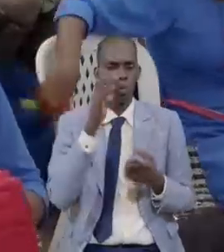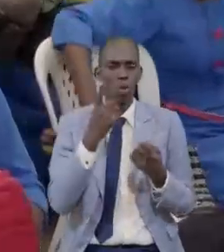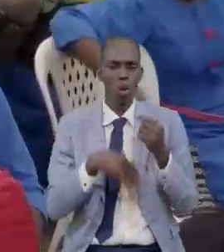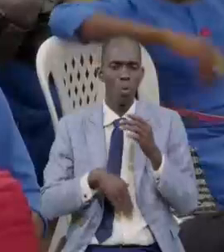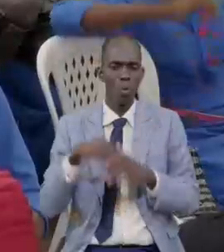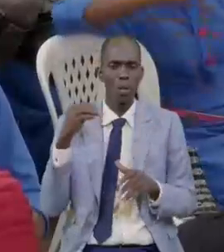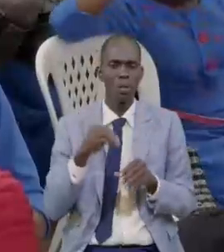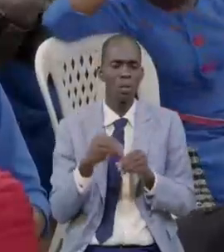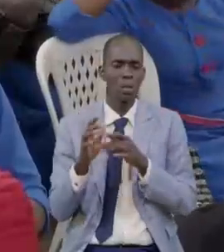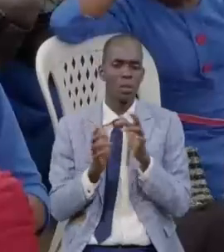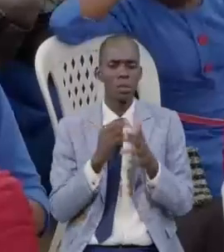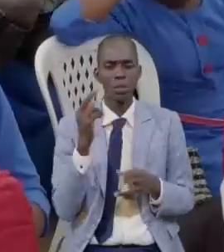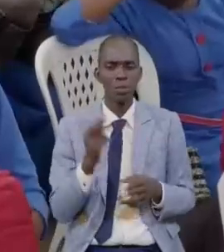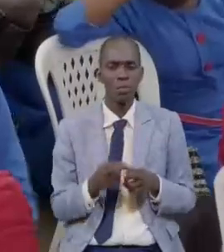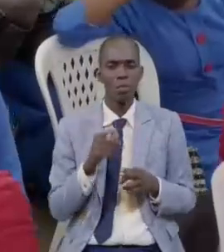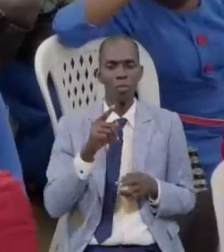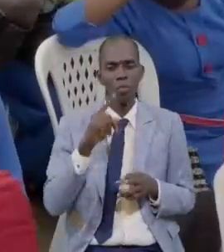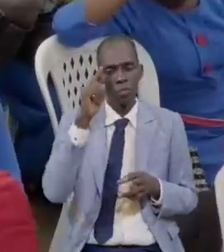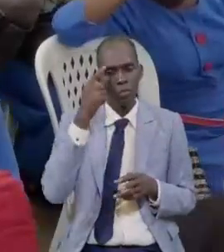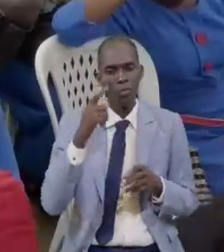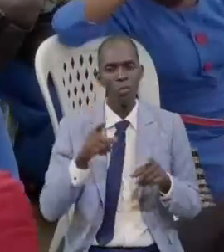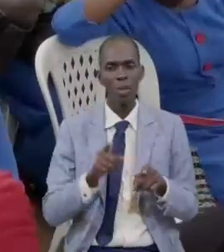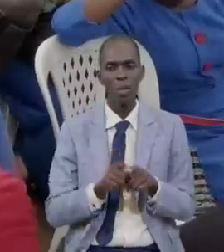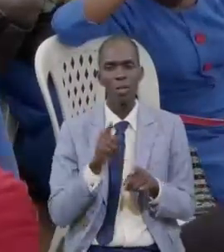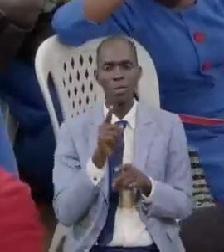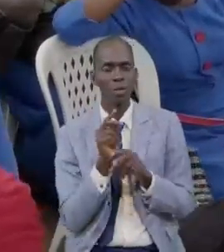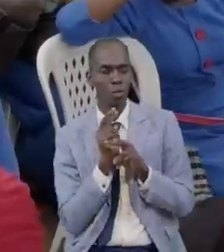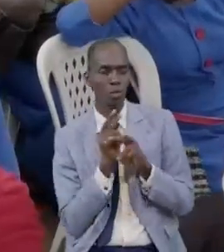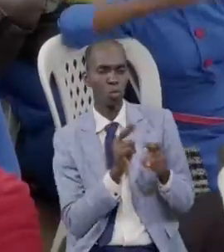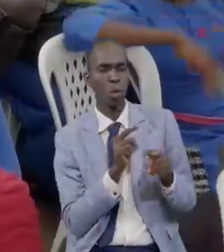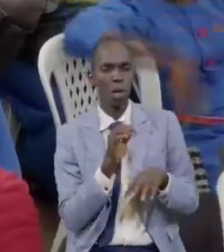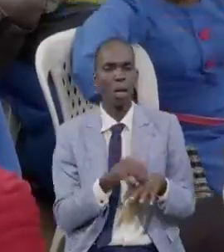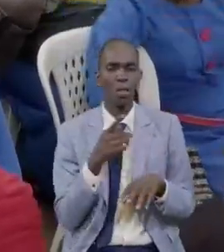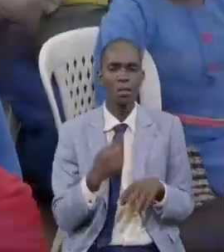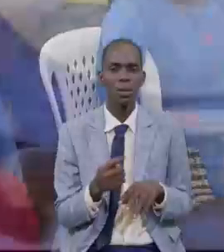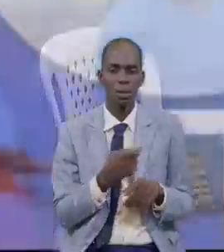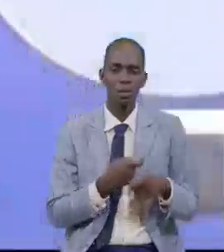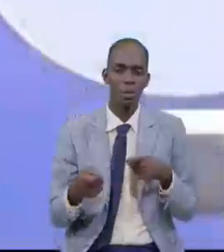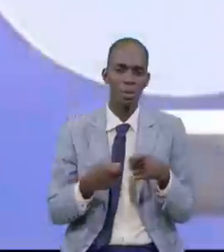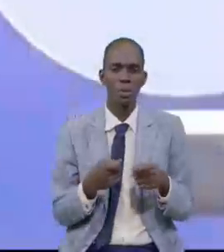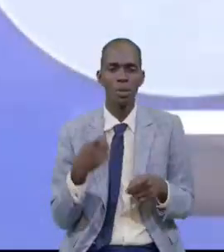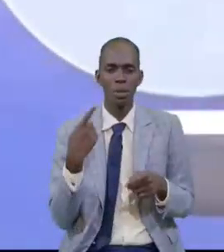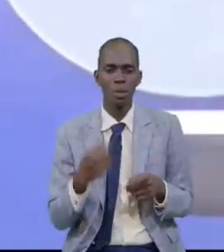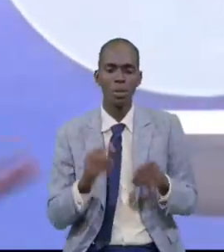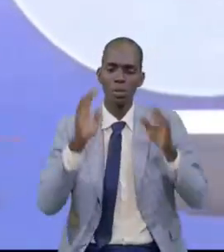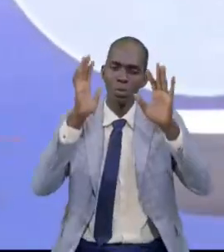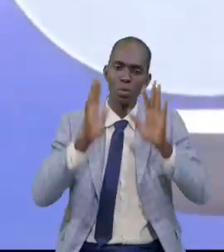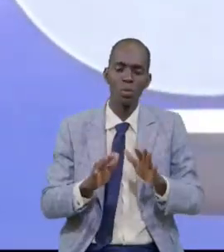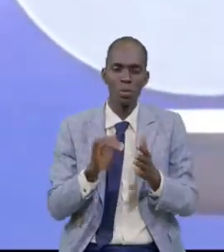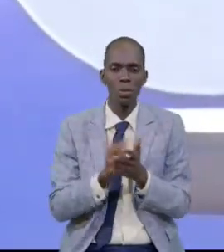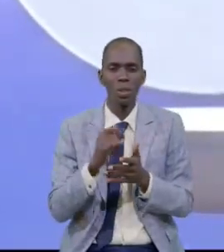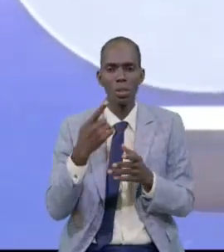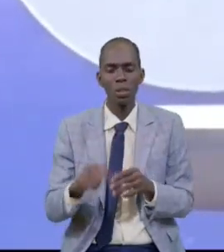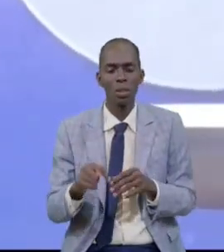think as you look at the persecution, the tribulation that the early church went through, you think you'll